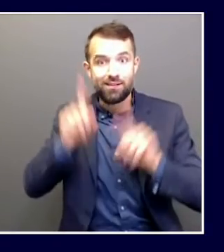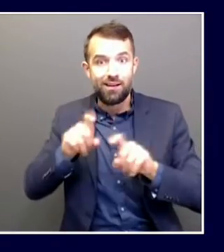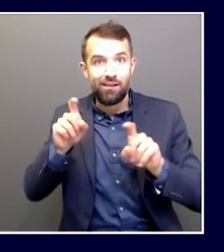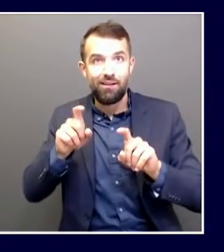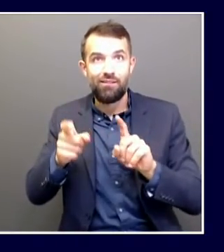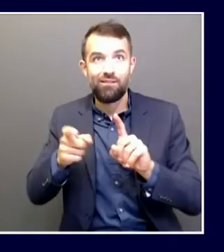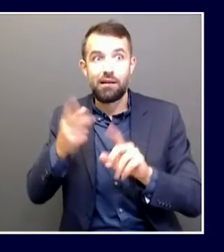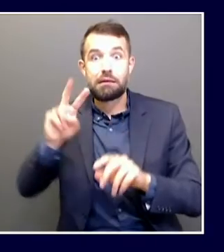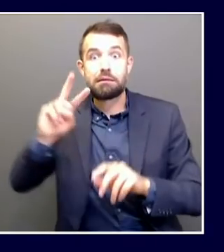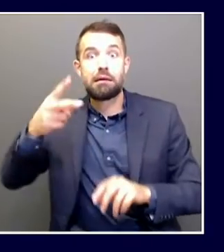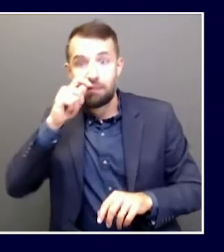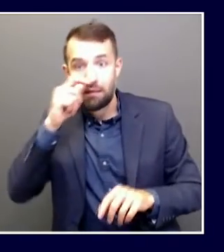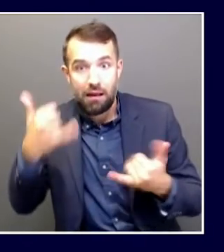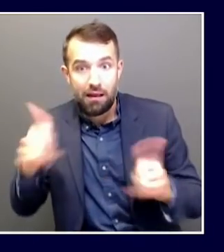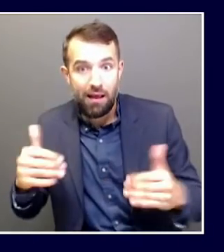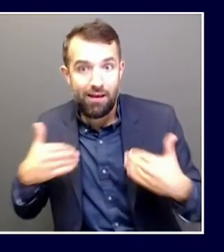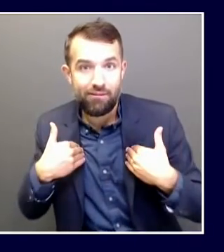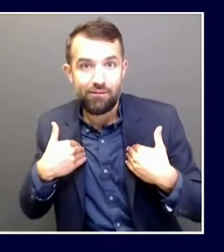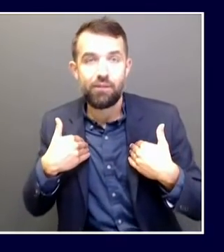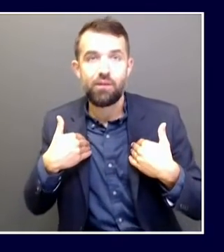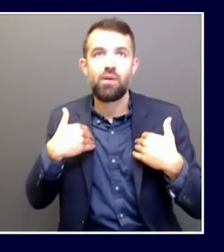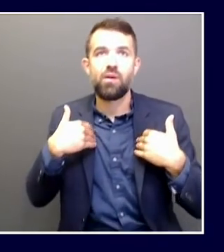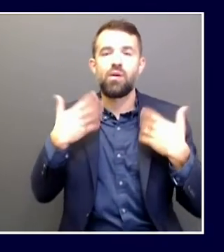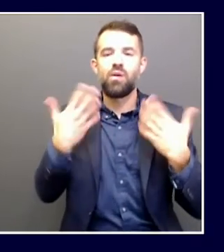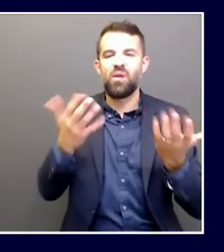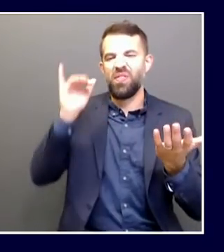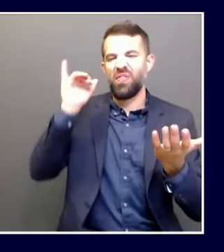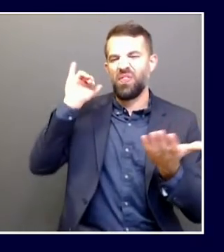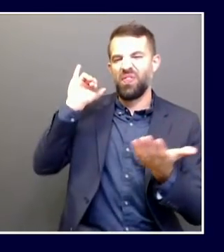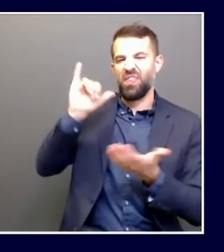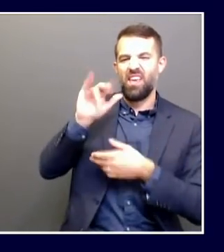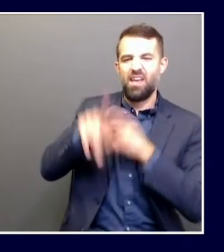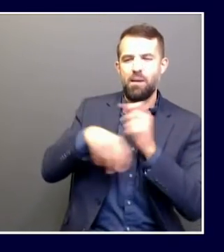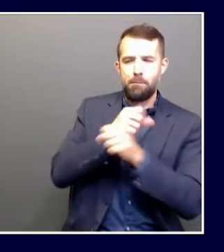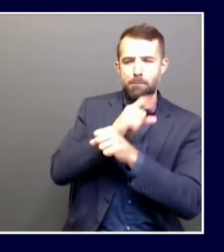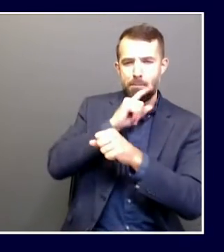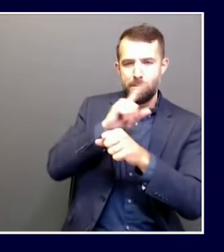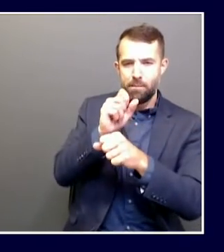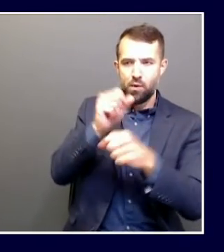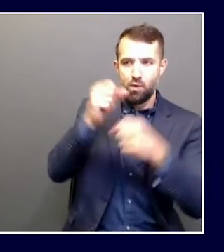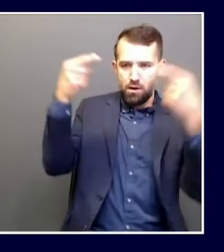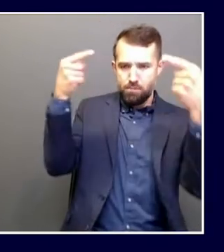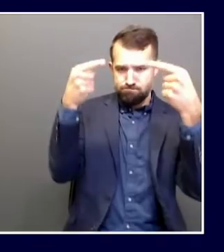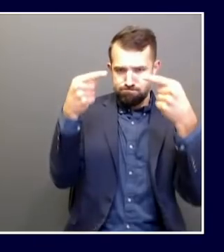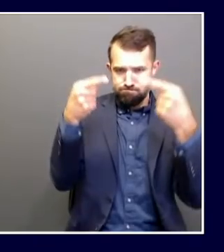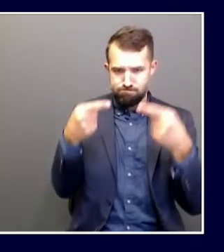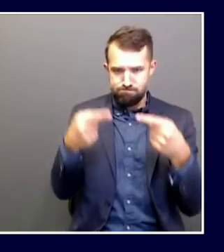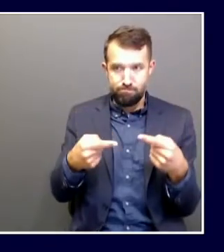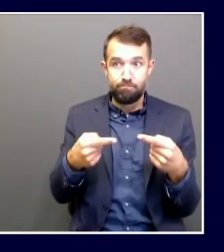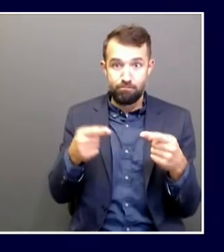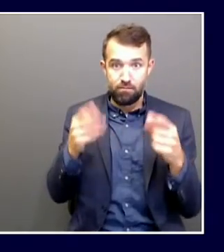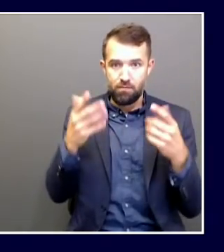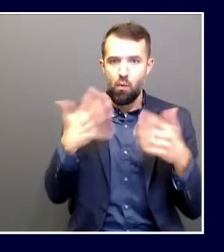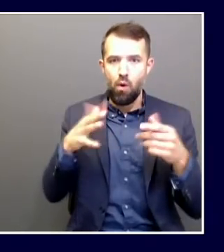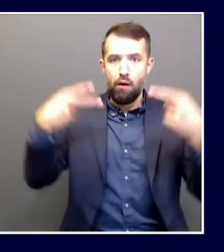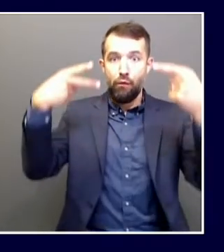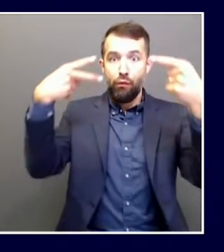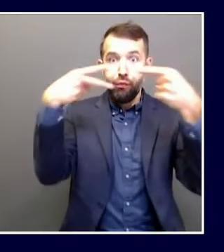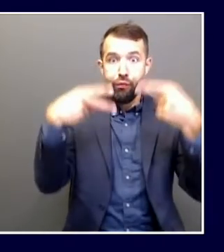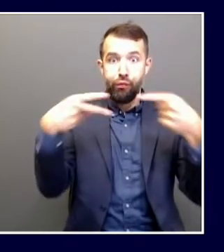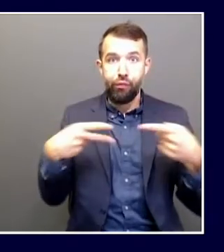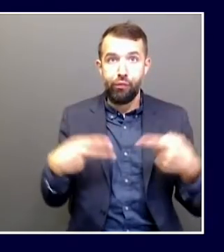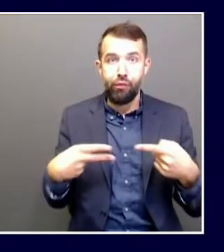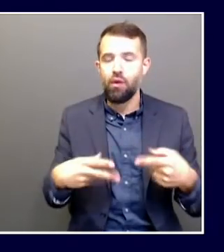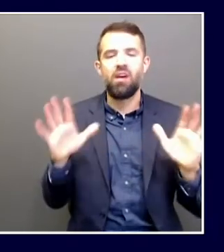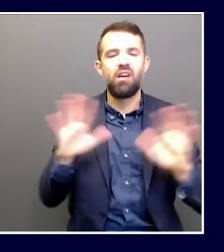to them. It's also why, at this point in a pandemic, we don't just rely upon a single metric